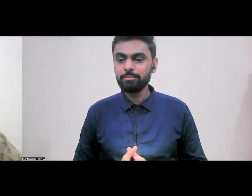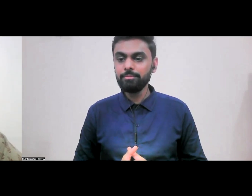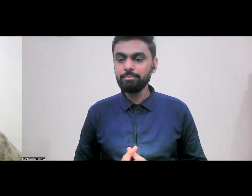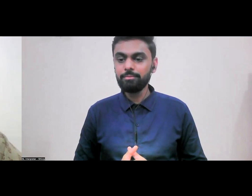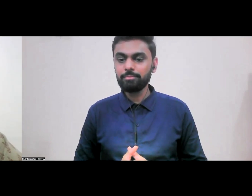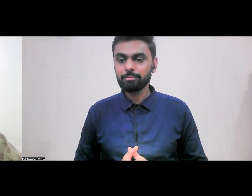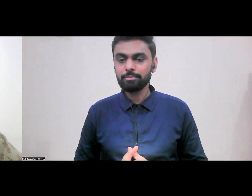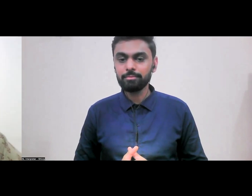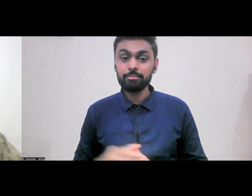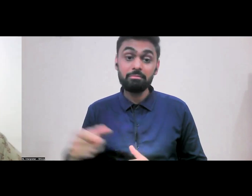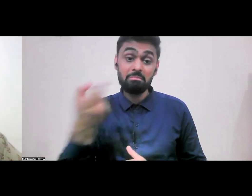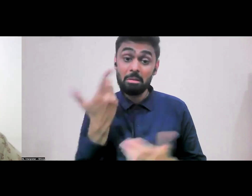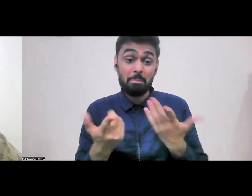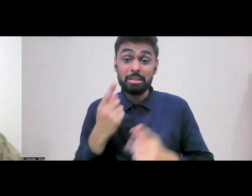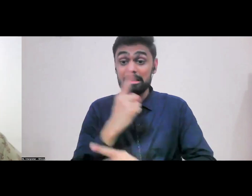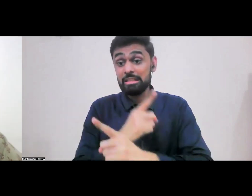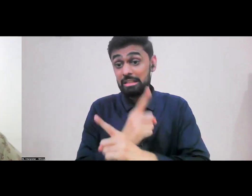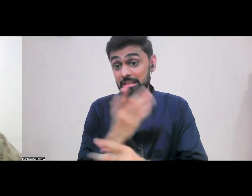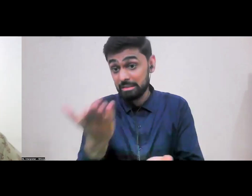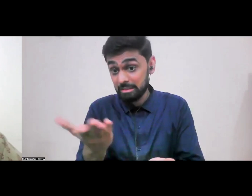You could be an educator.